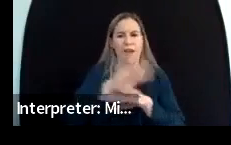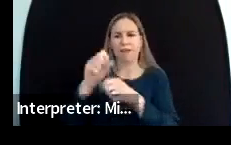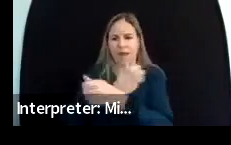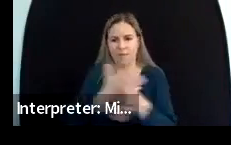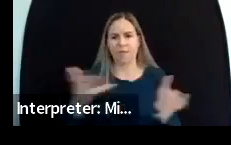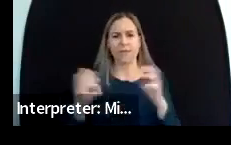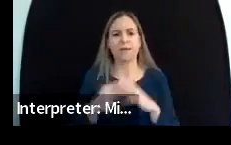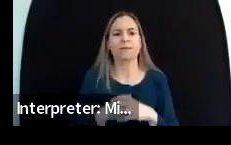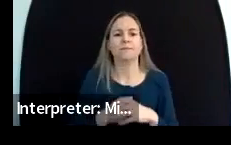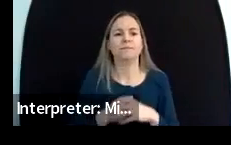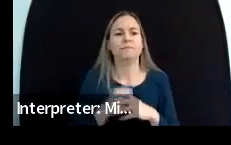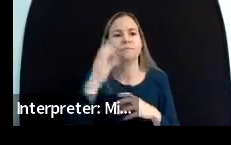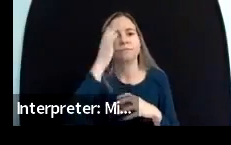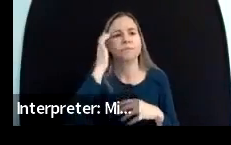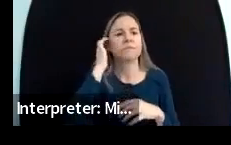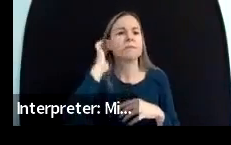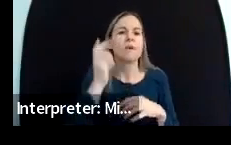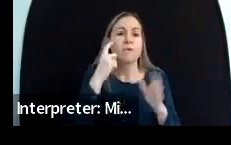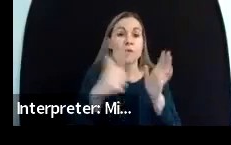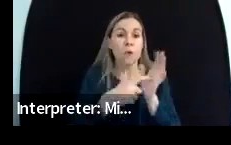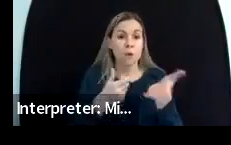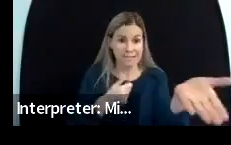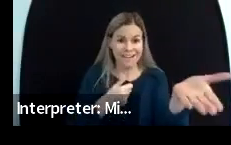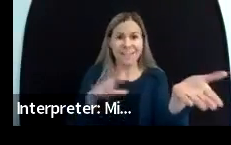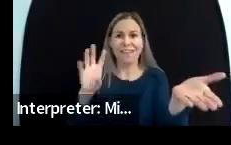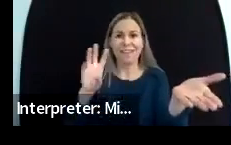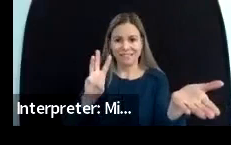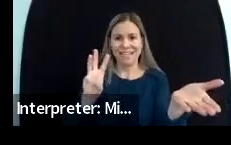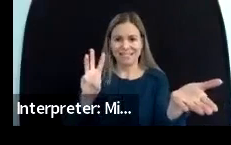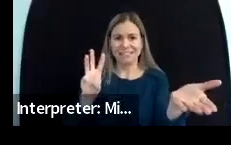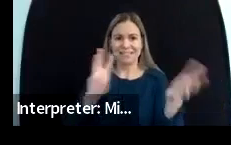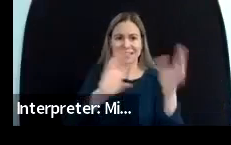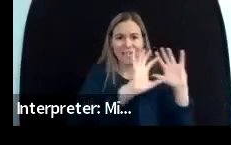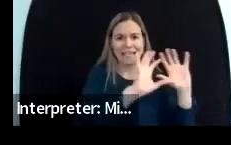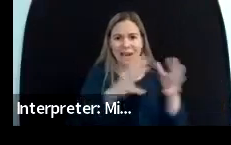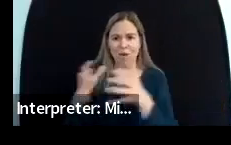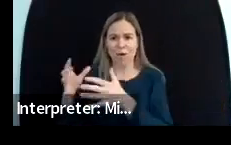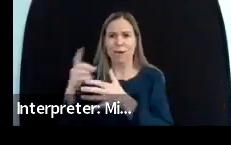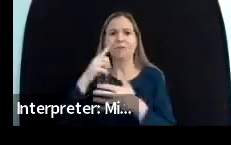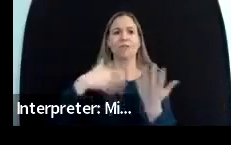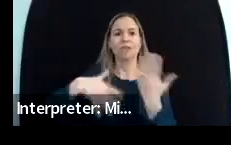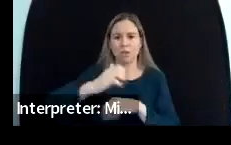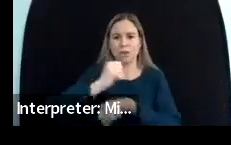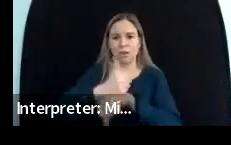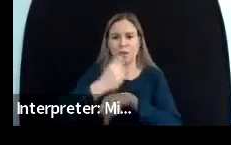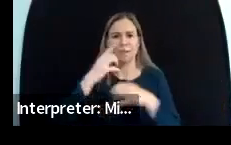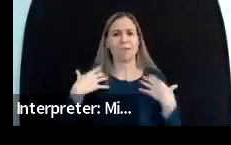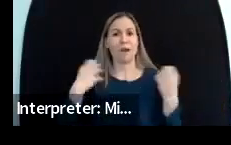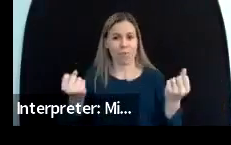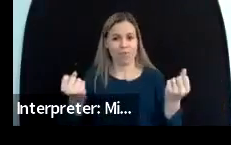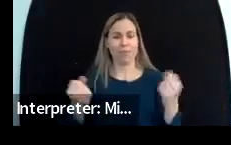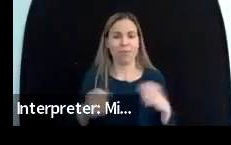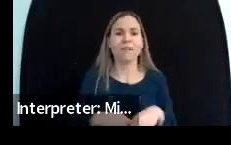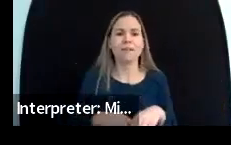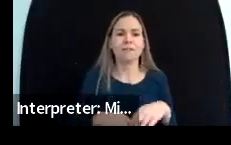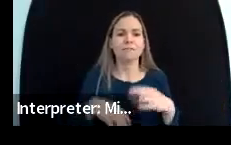And so you can see here the 6 mostly agreed upon categories of social determinants of health. And